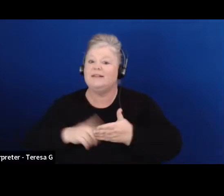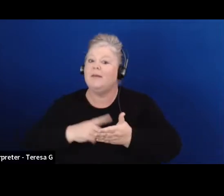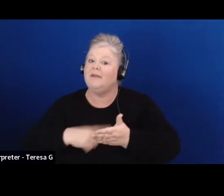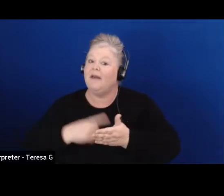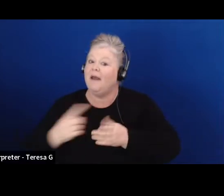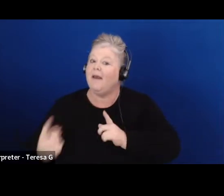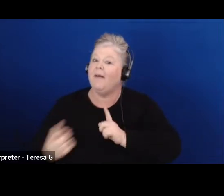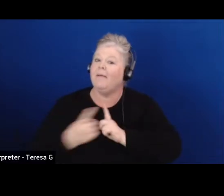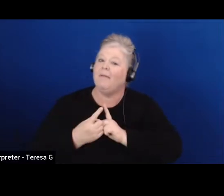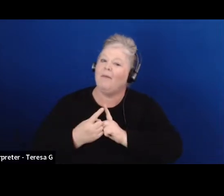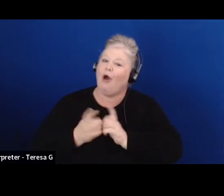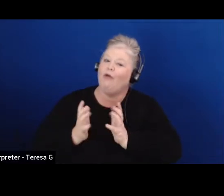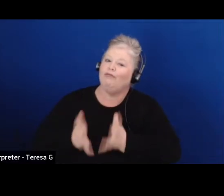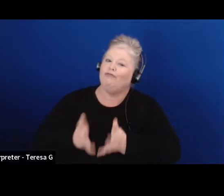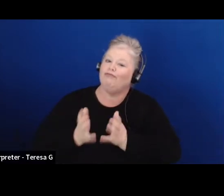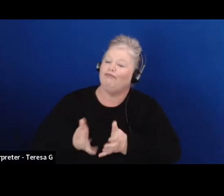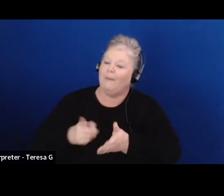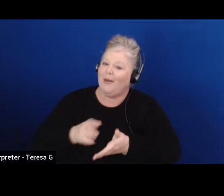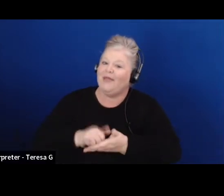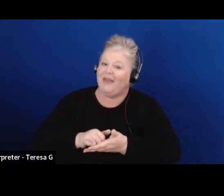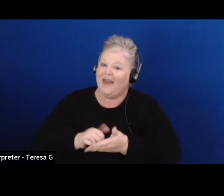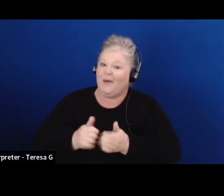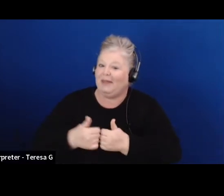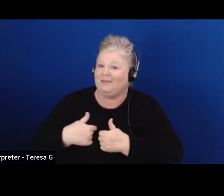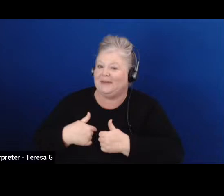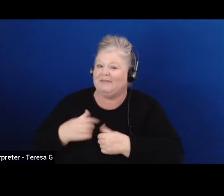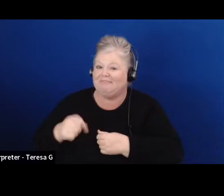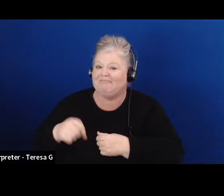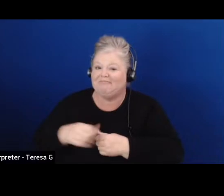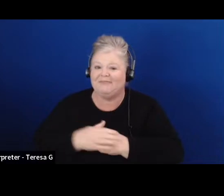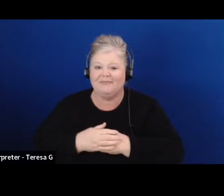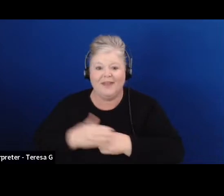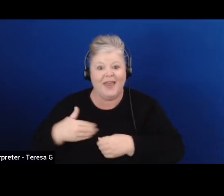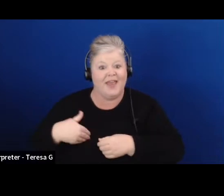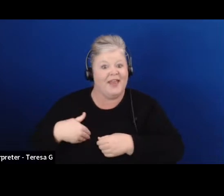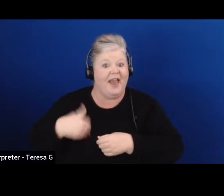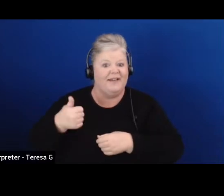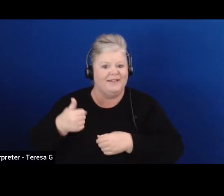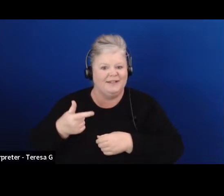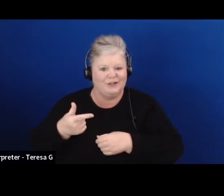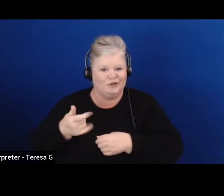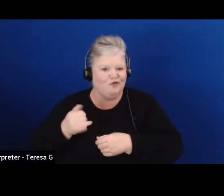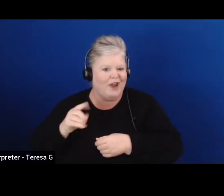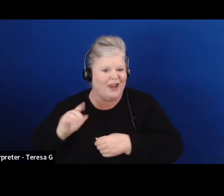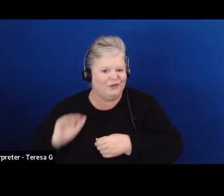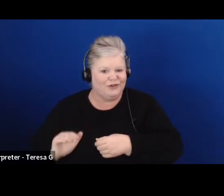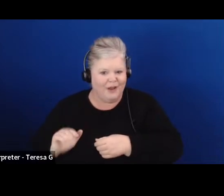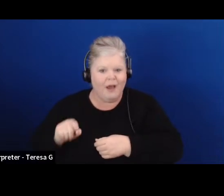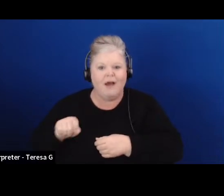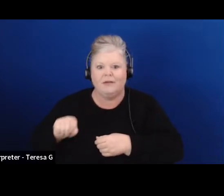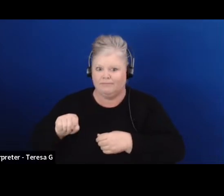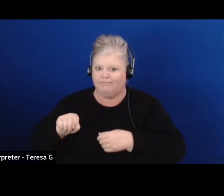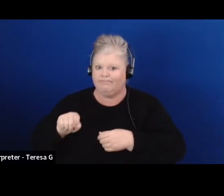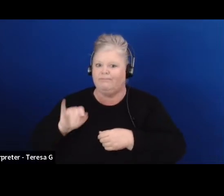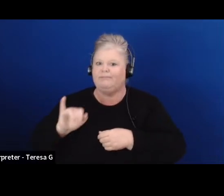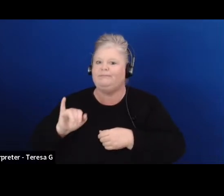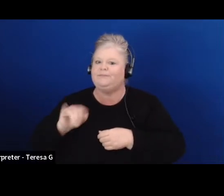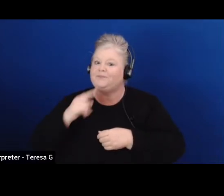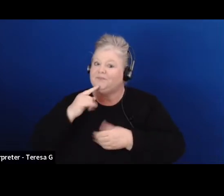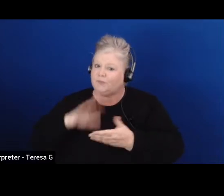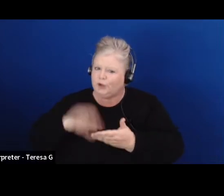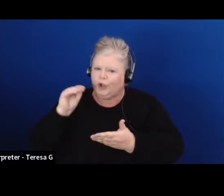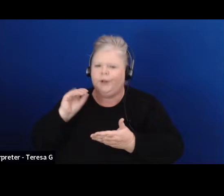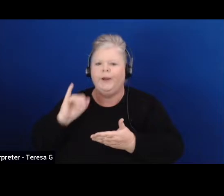little bit about it. And even my very youngest, who has learned that you have to look at grandma